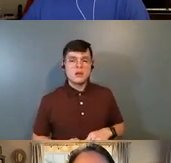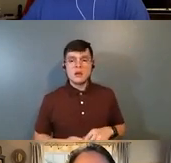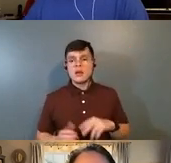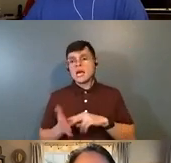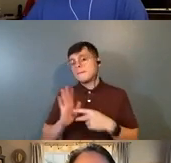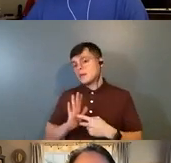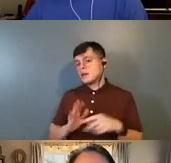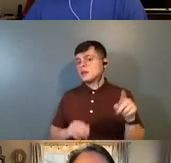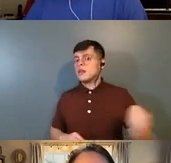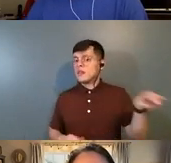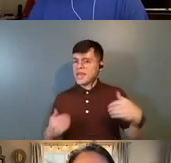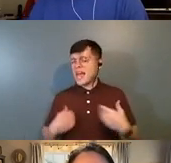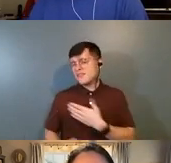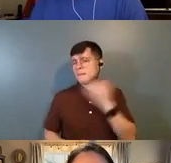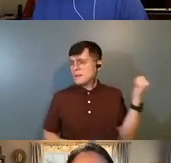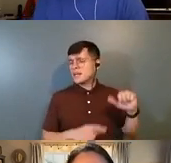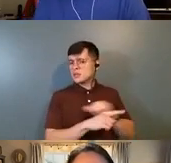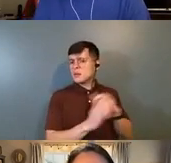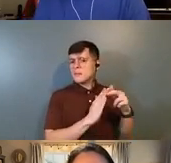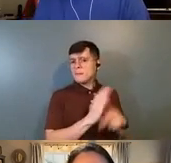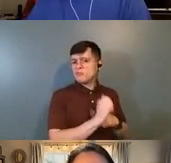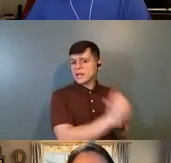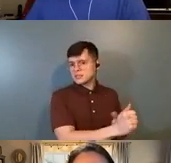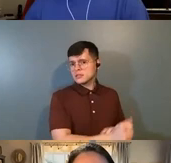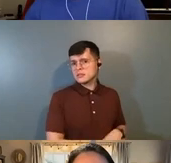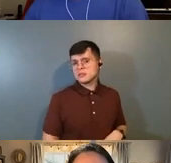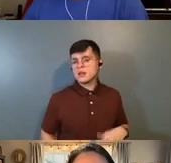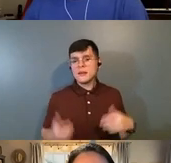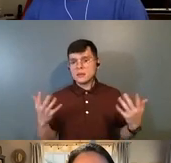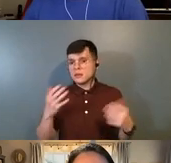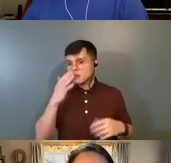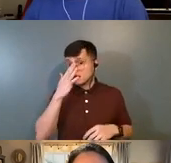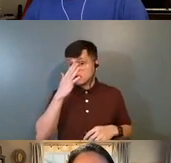They have a best practice for that. So I'm sorry to disagree, but it's.